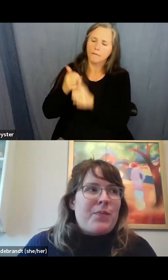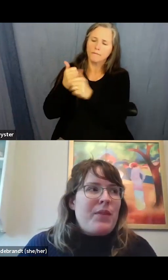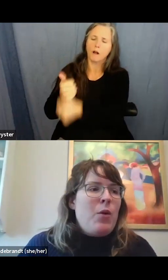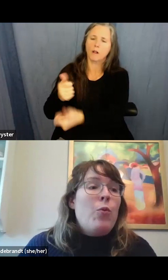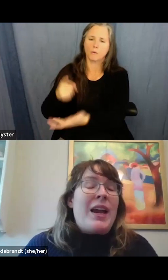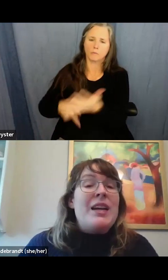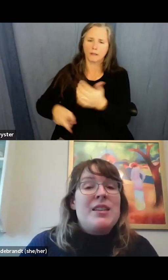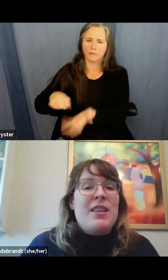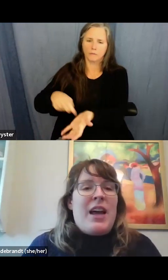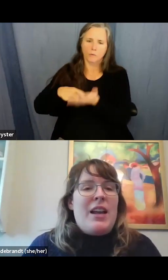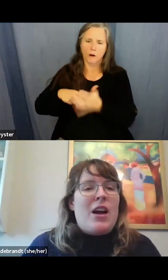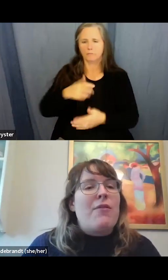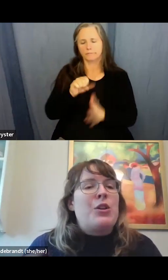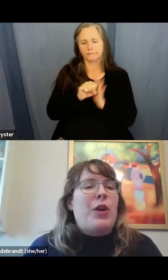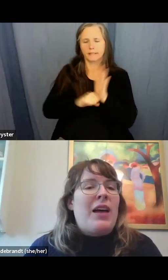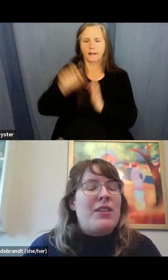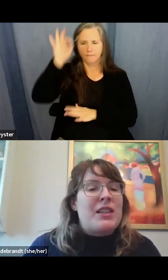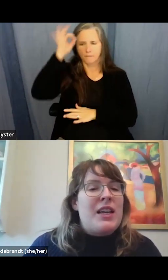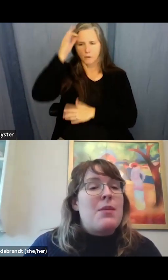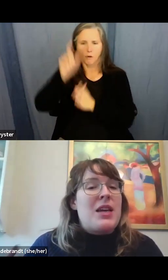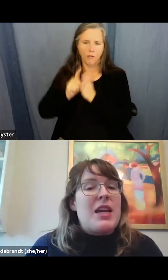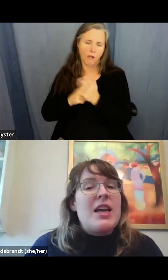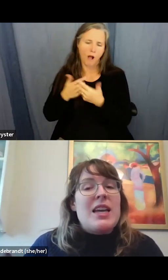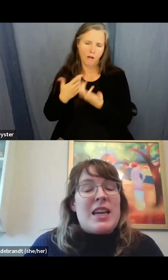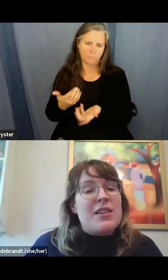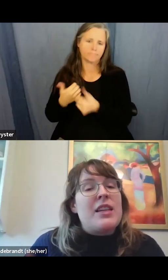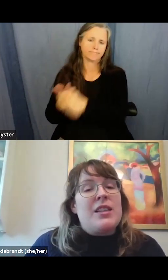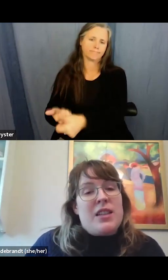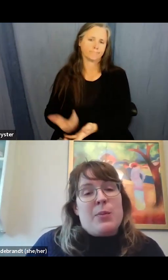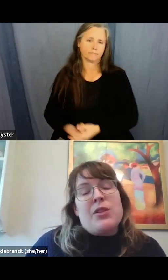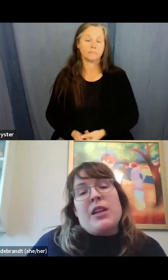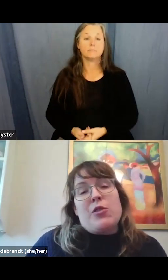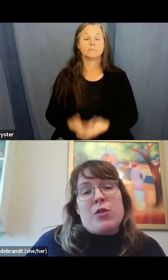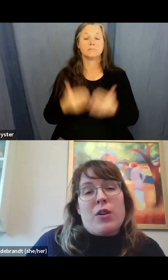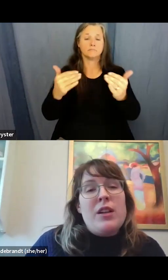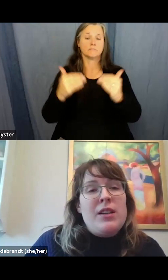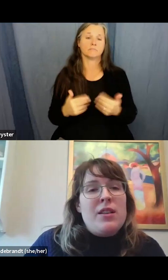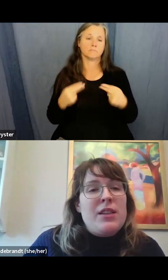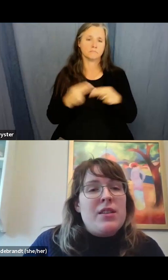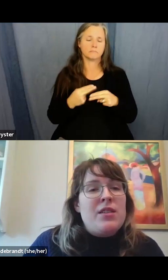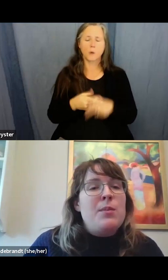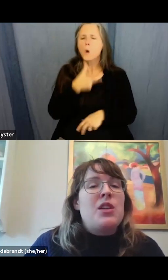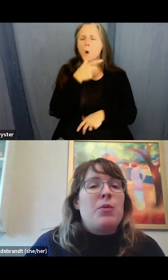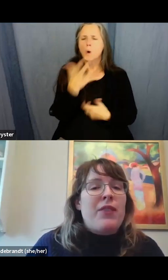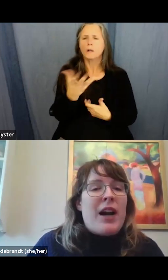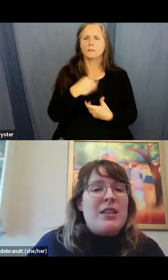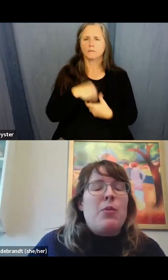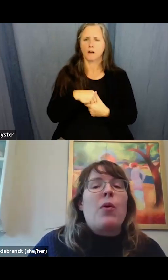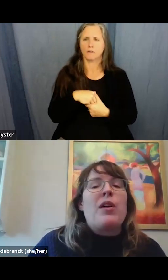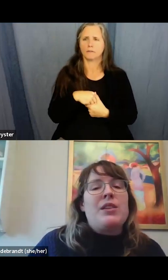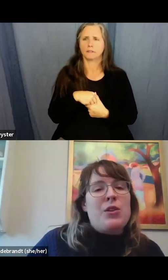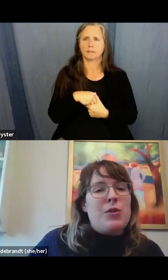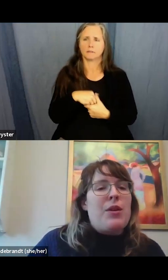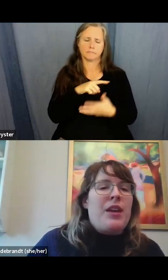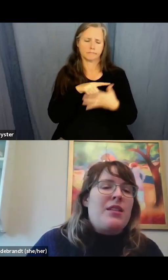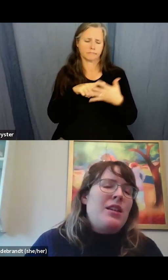potential ways that confidential advocacy can be easily and seamlessly inserted into these systems to provide